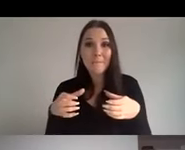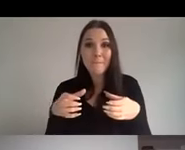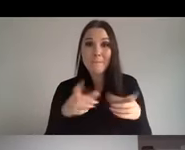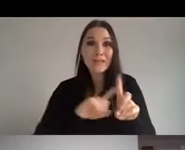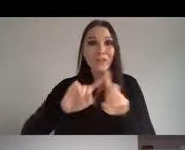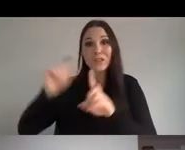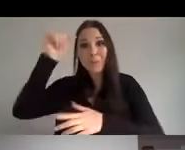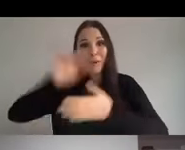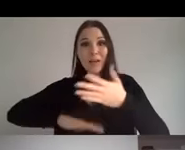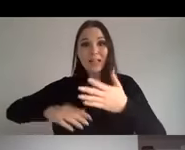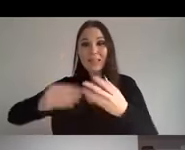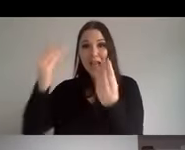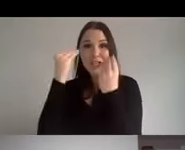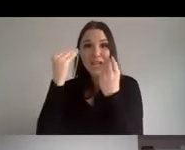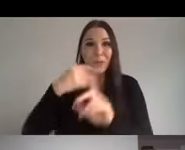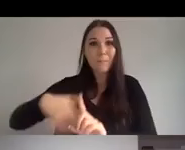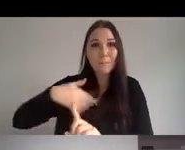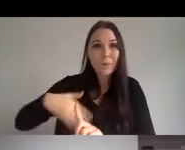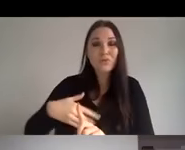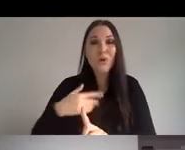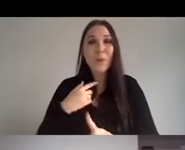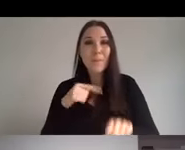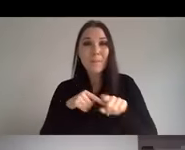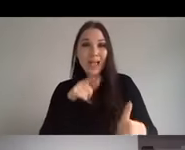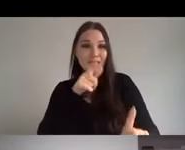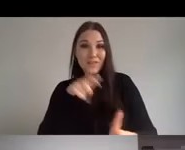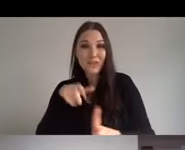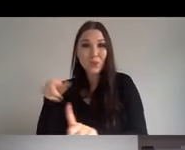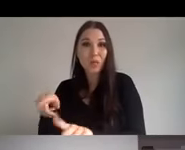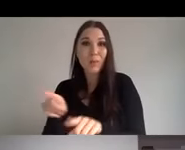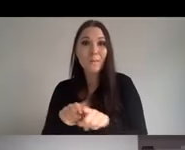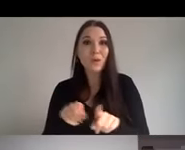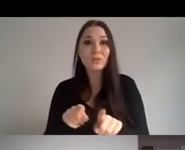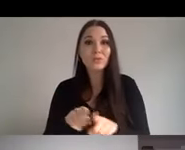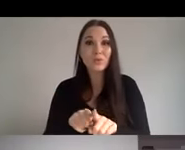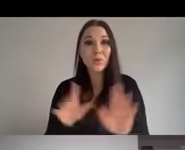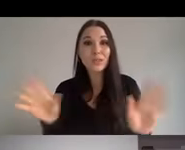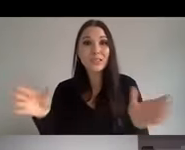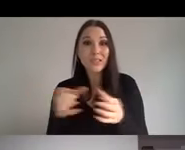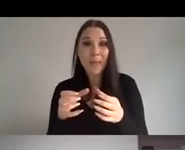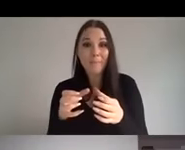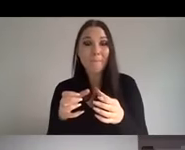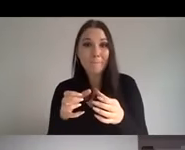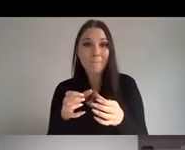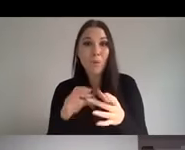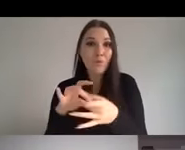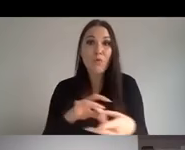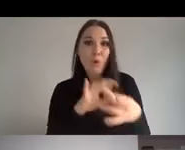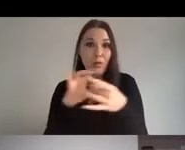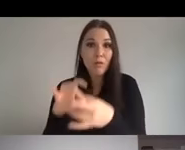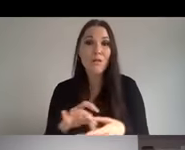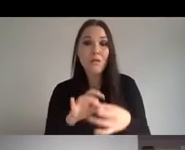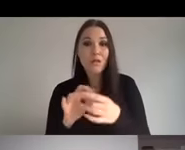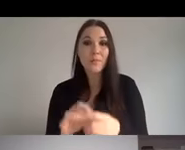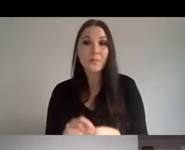end, it depends really on the individual and also on the soft skills. So does he fit in the team? Is